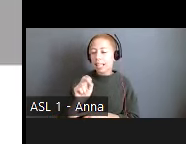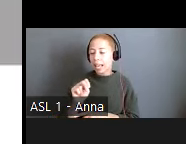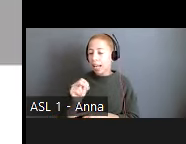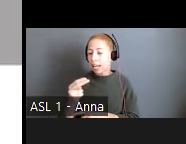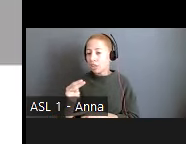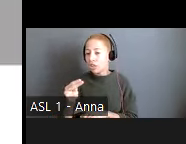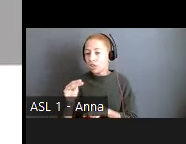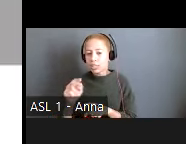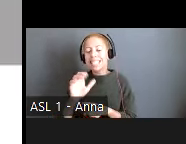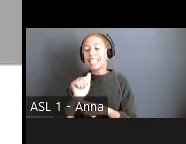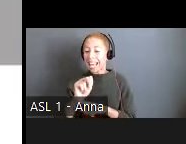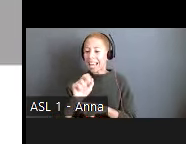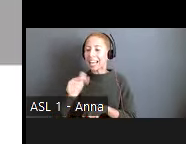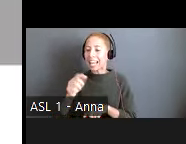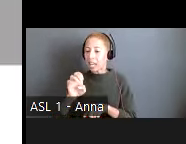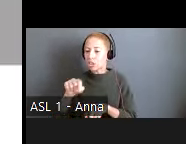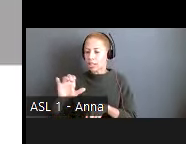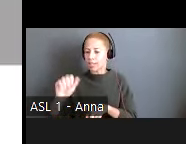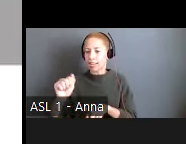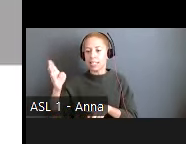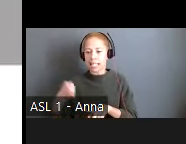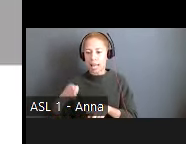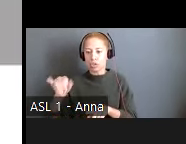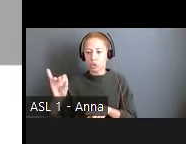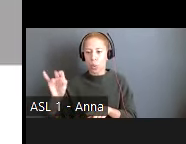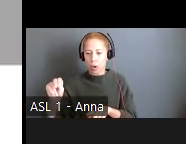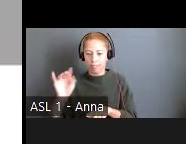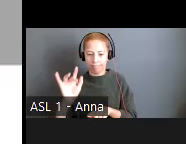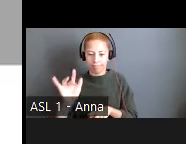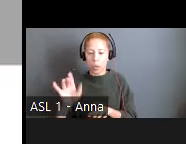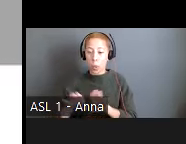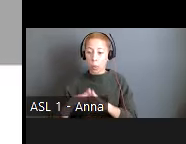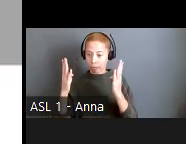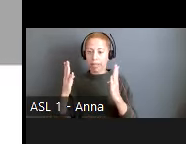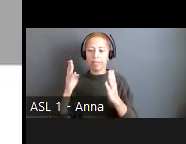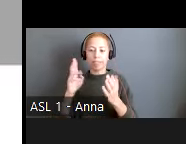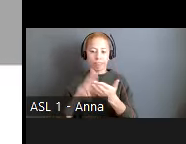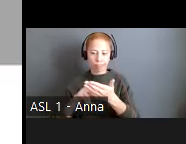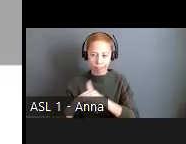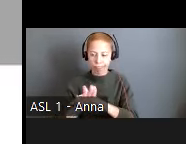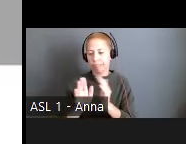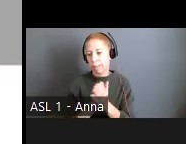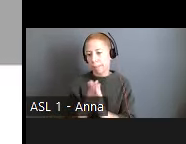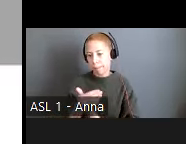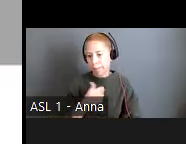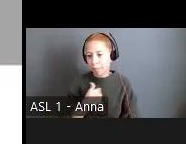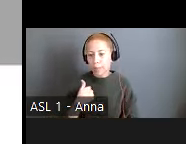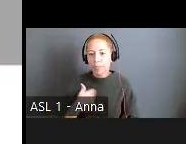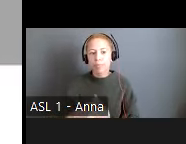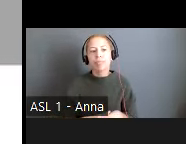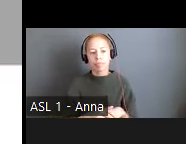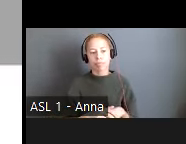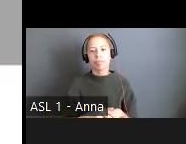canage.ca/join, and that's it. Then you're a member. We have been so privileged to be working in